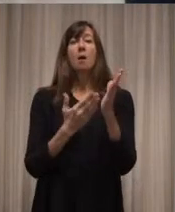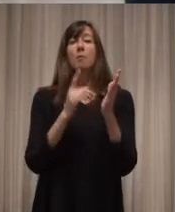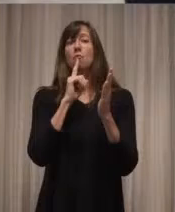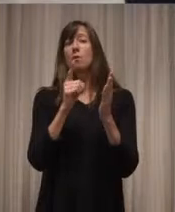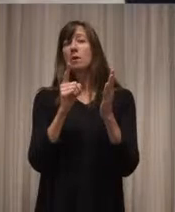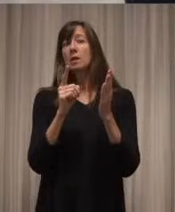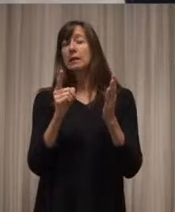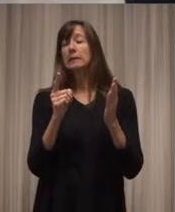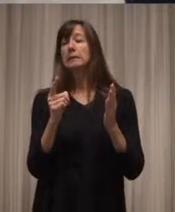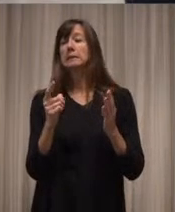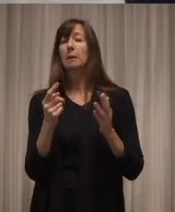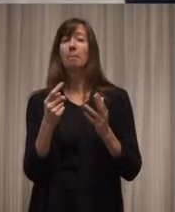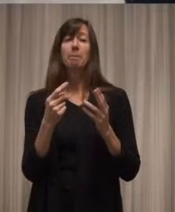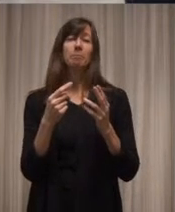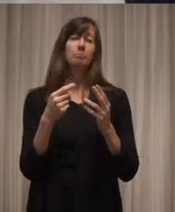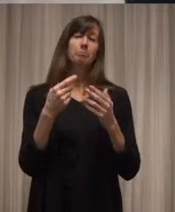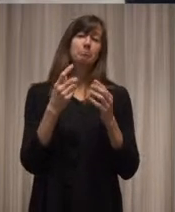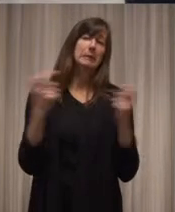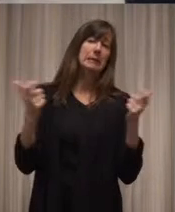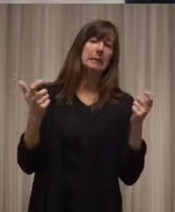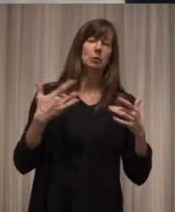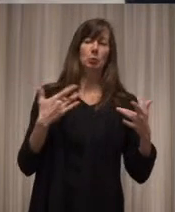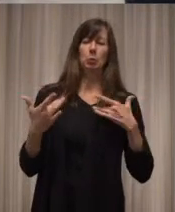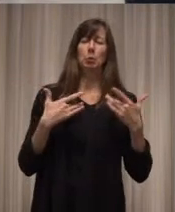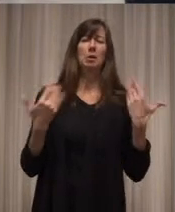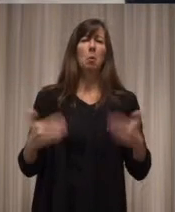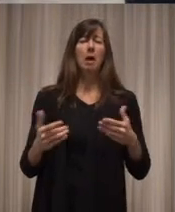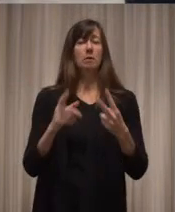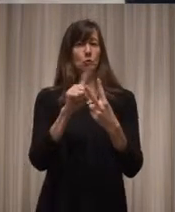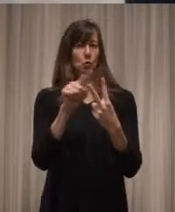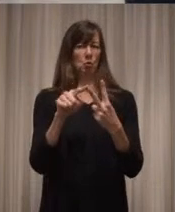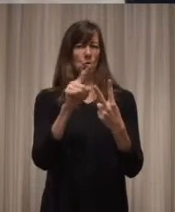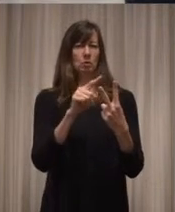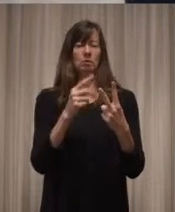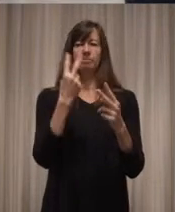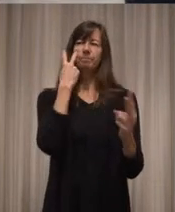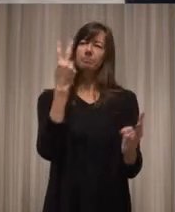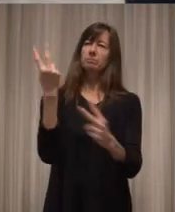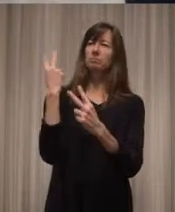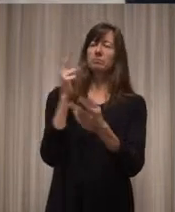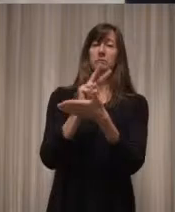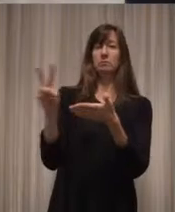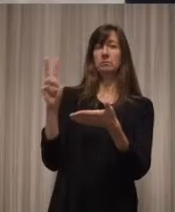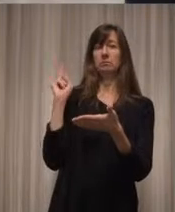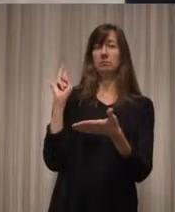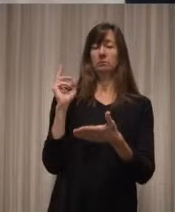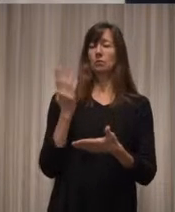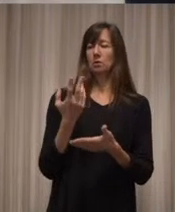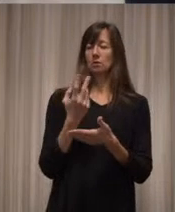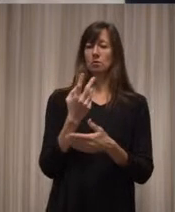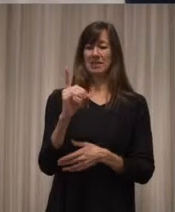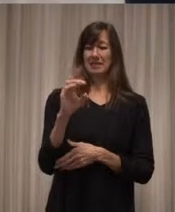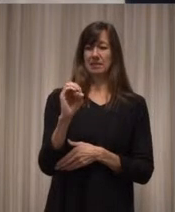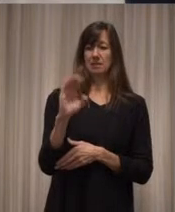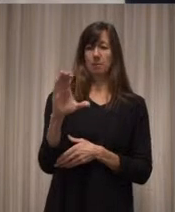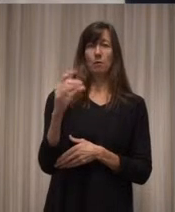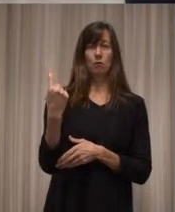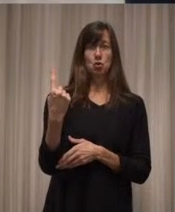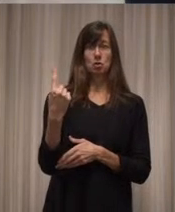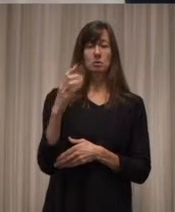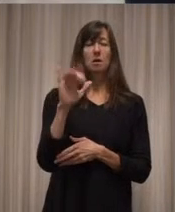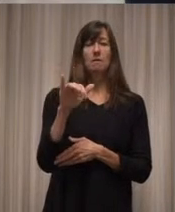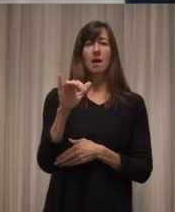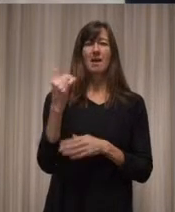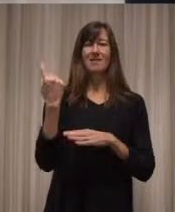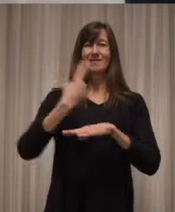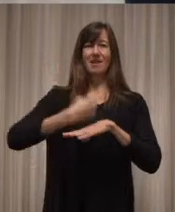most concerning to me, looking back 2 weeks ago on December 1st, that is the day that we actually crossed